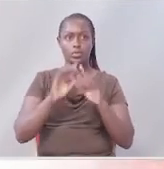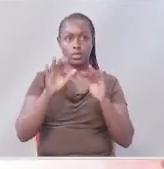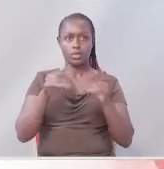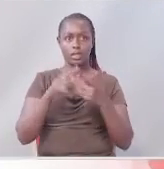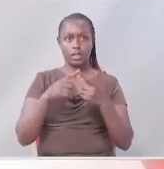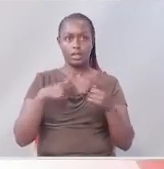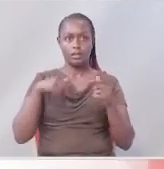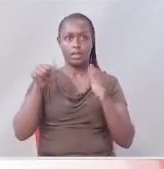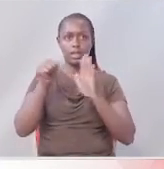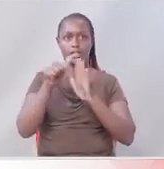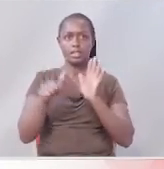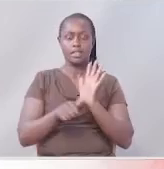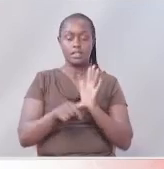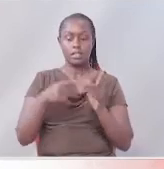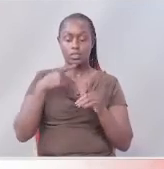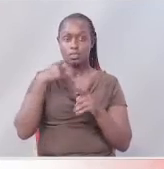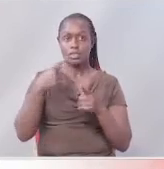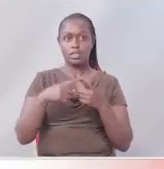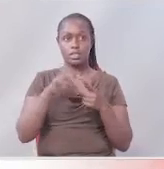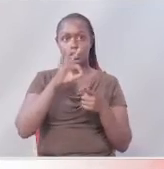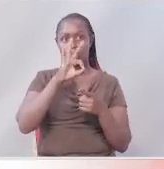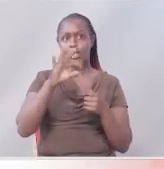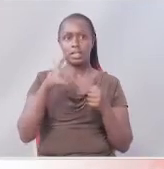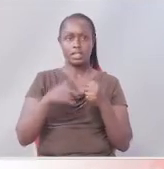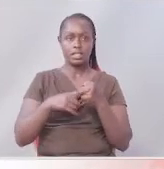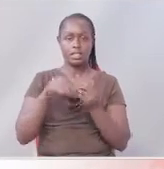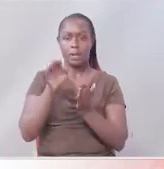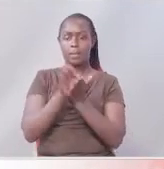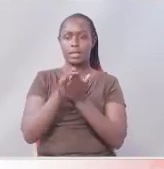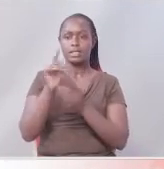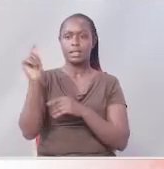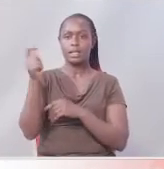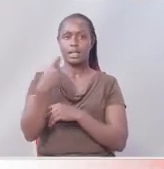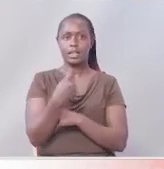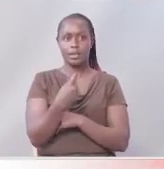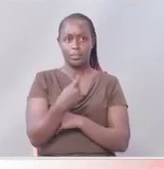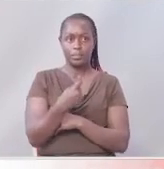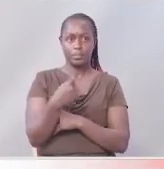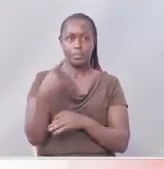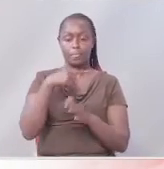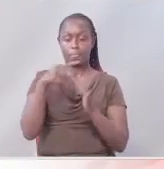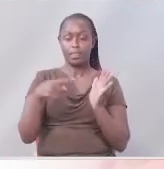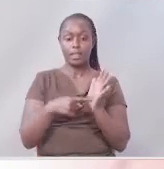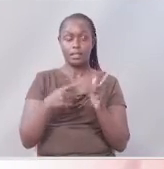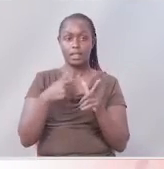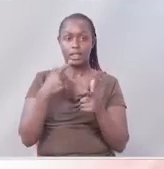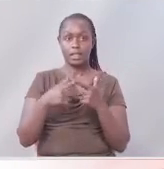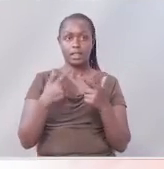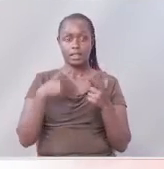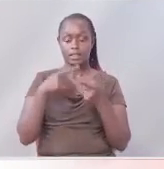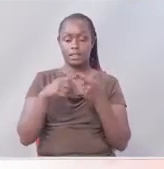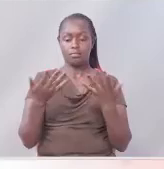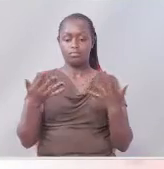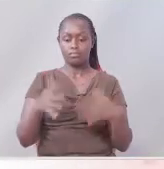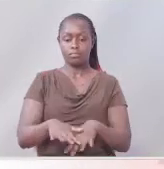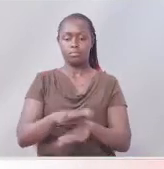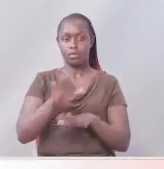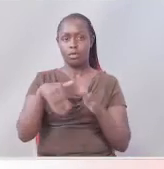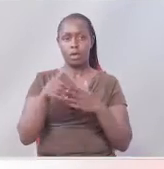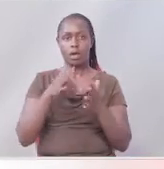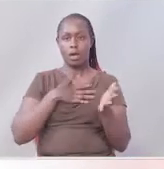agents notices to 36 banks in Kenya. This completely collapsed all our business